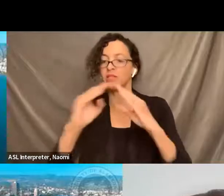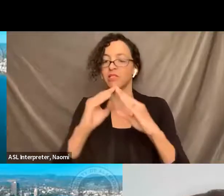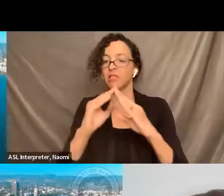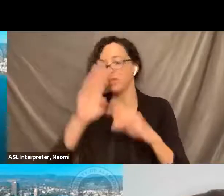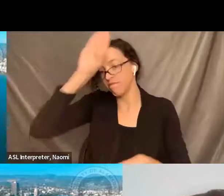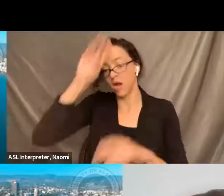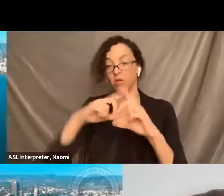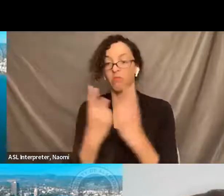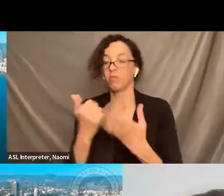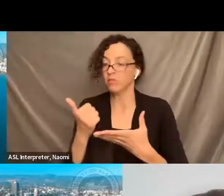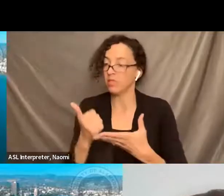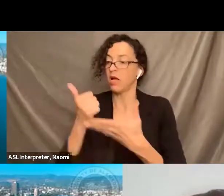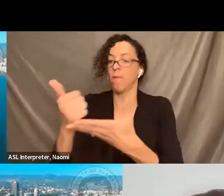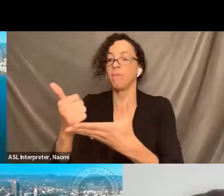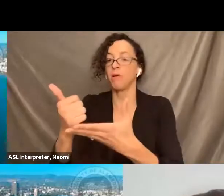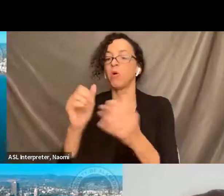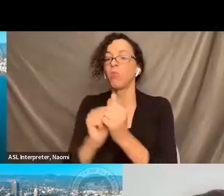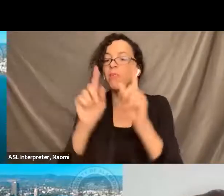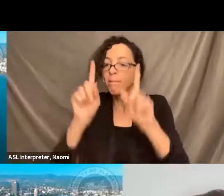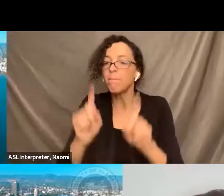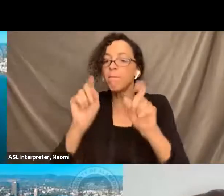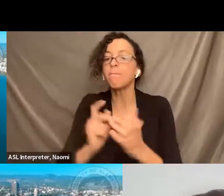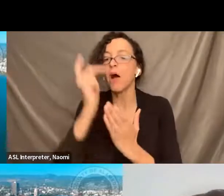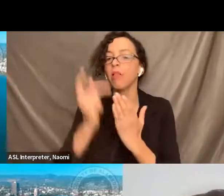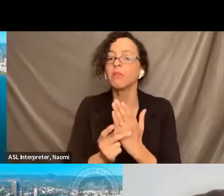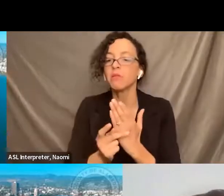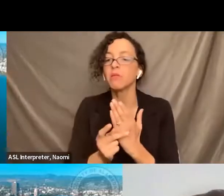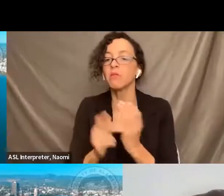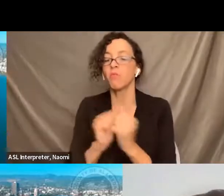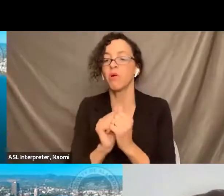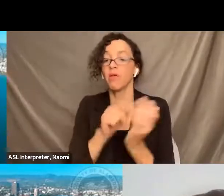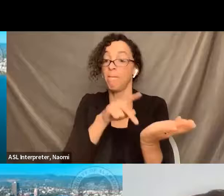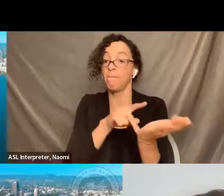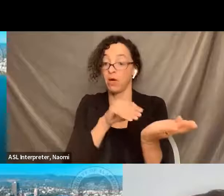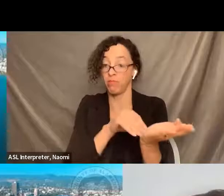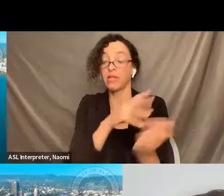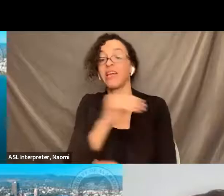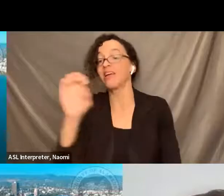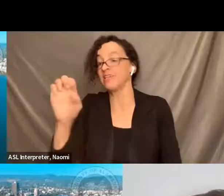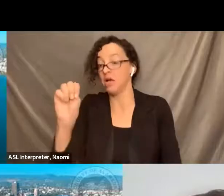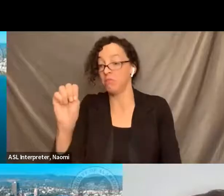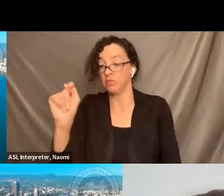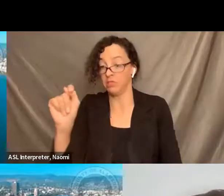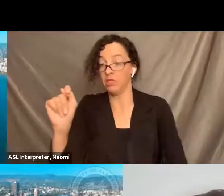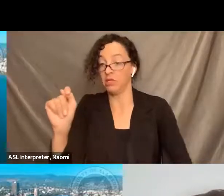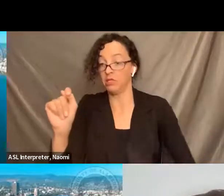a pilot with paramedics and EMTs